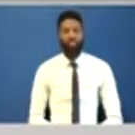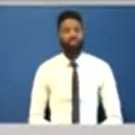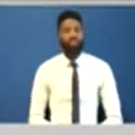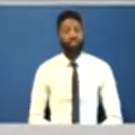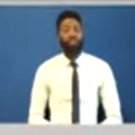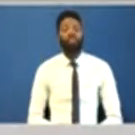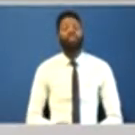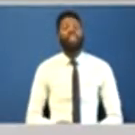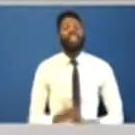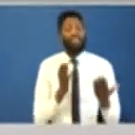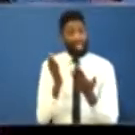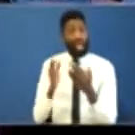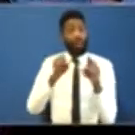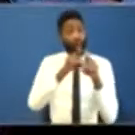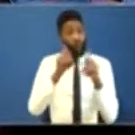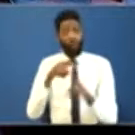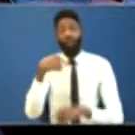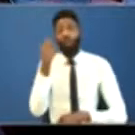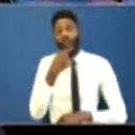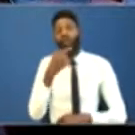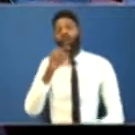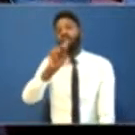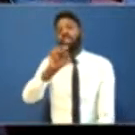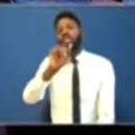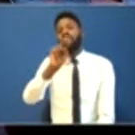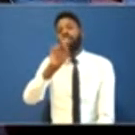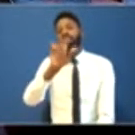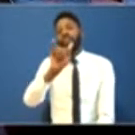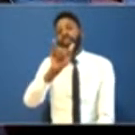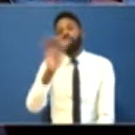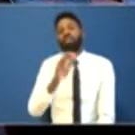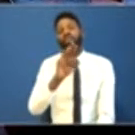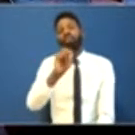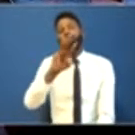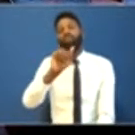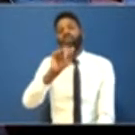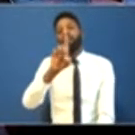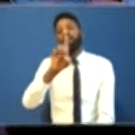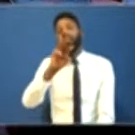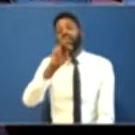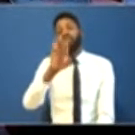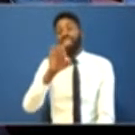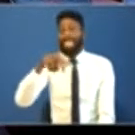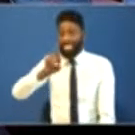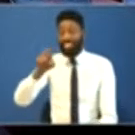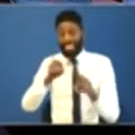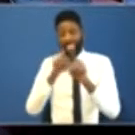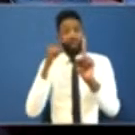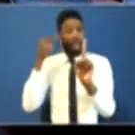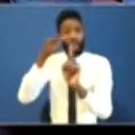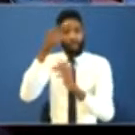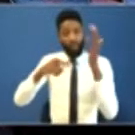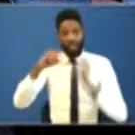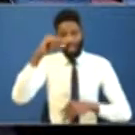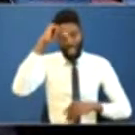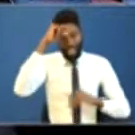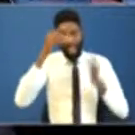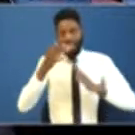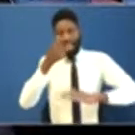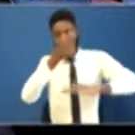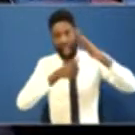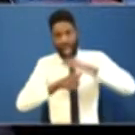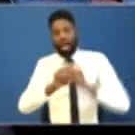also with us tonight we have nancy muadime nancy is running for the gubernatorial race under the